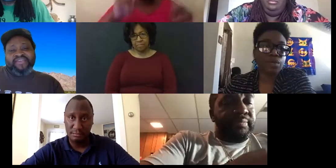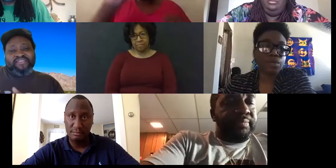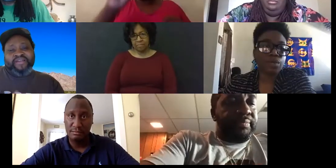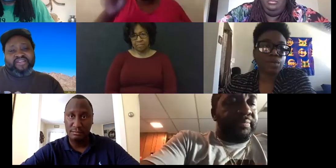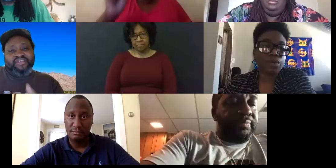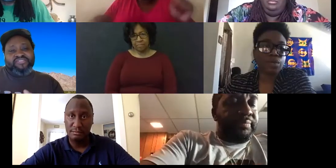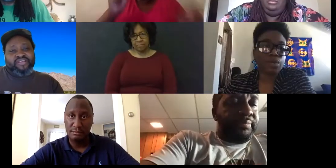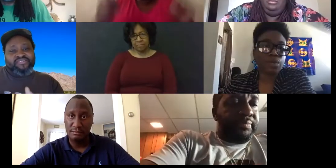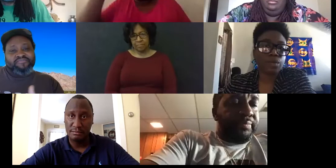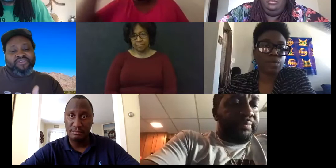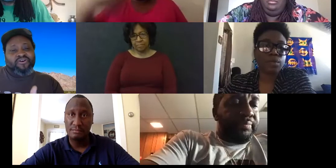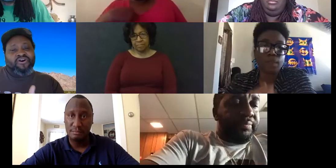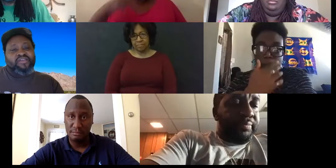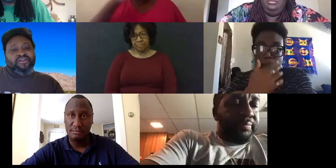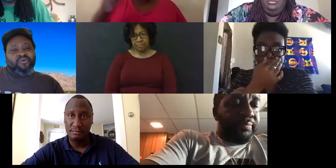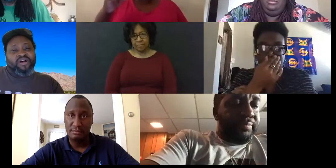make it seem like